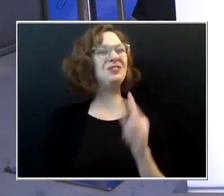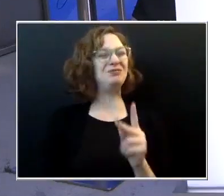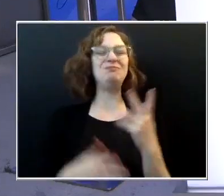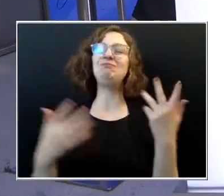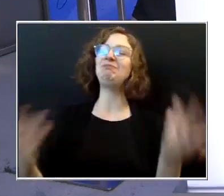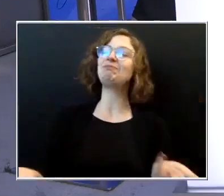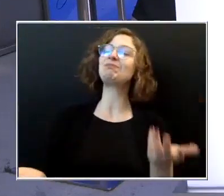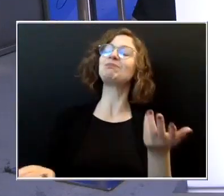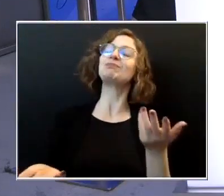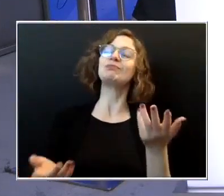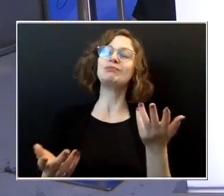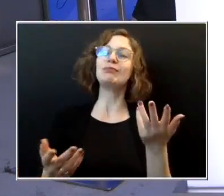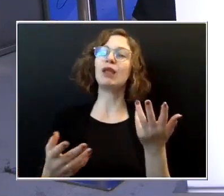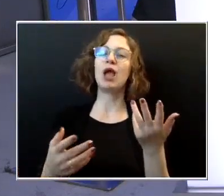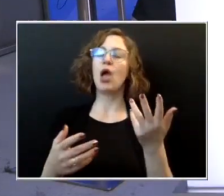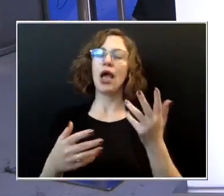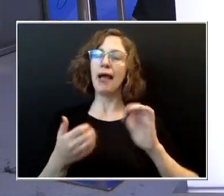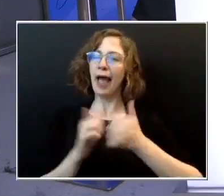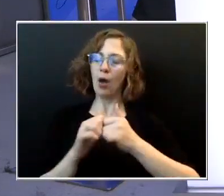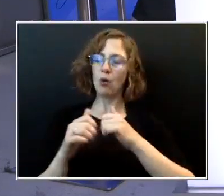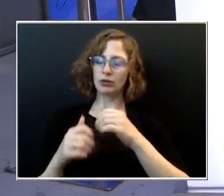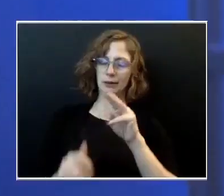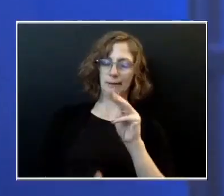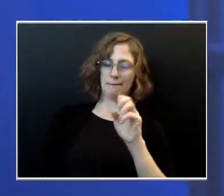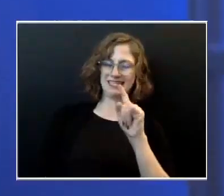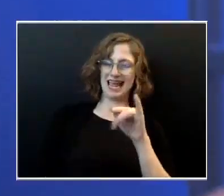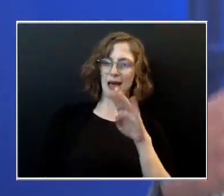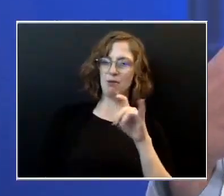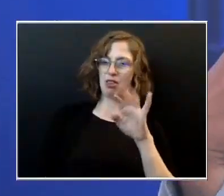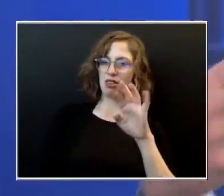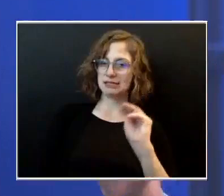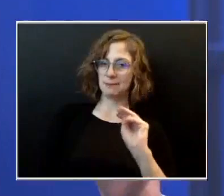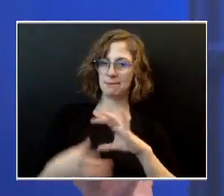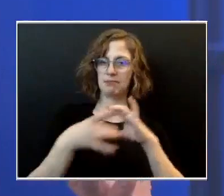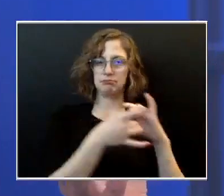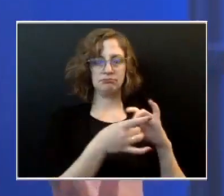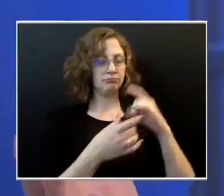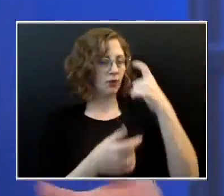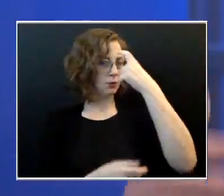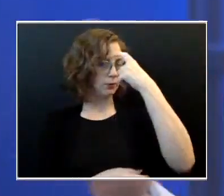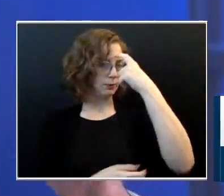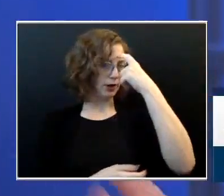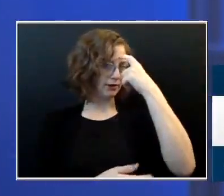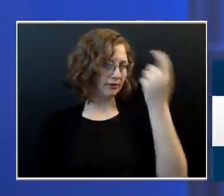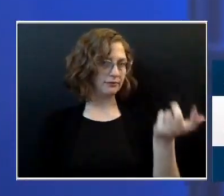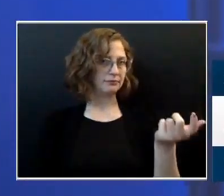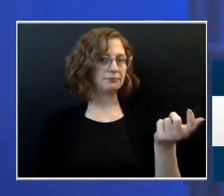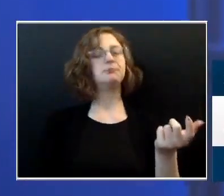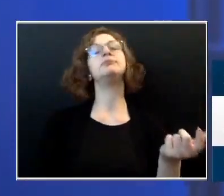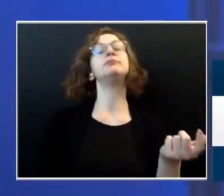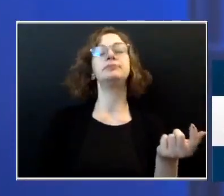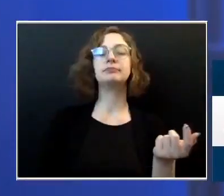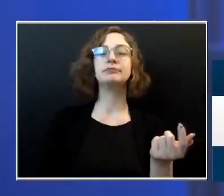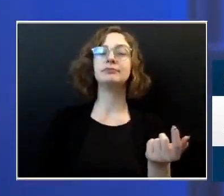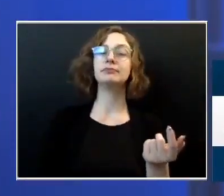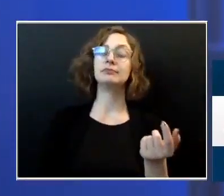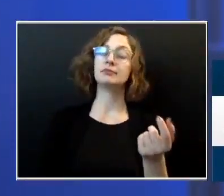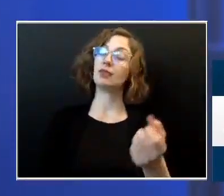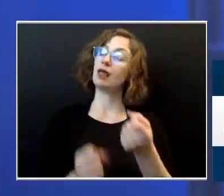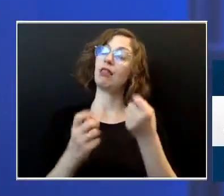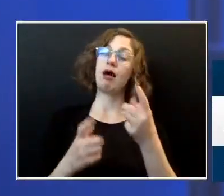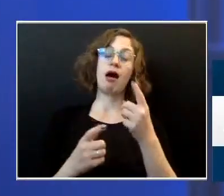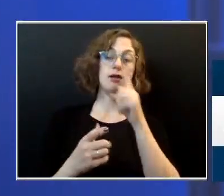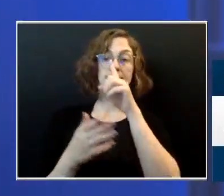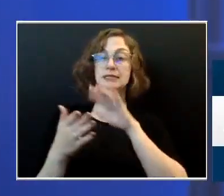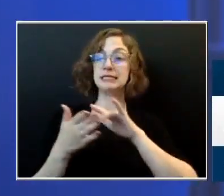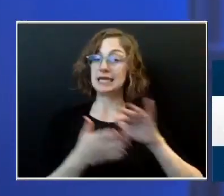between metabolism and brain health? Yeah, so there's a very large scientific base that links metabolism